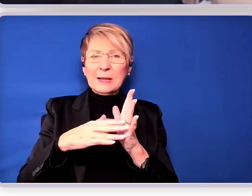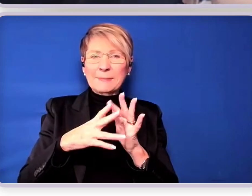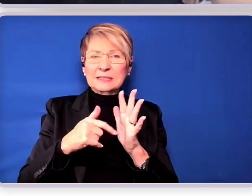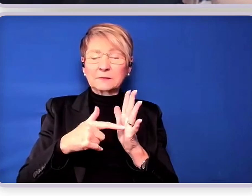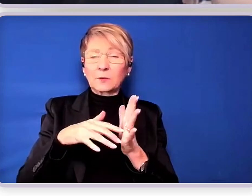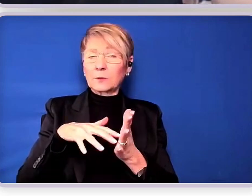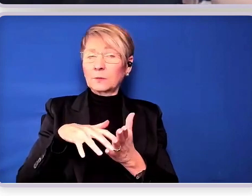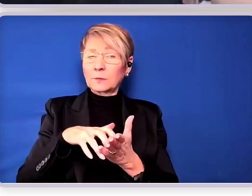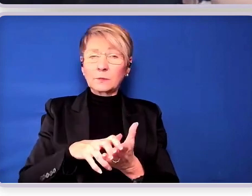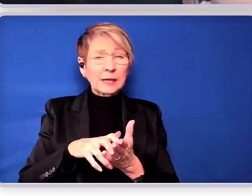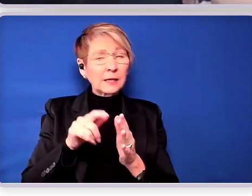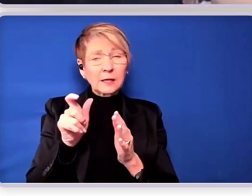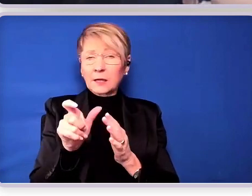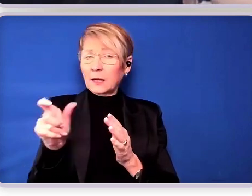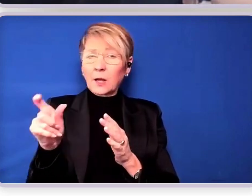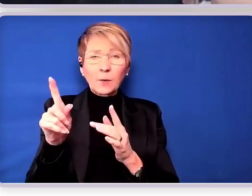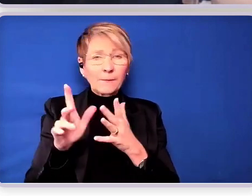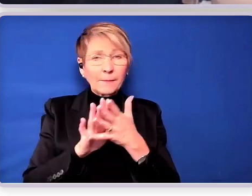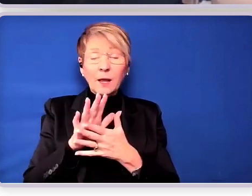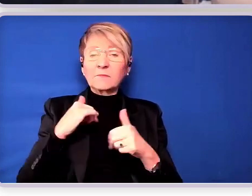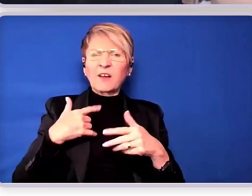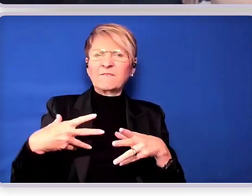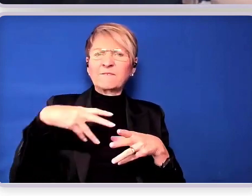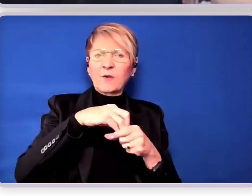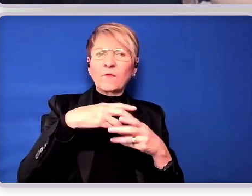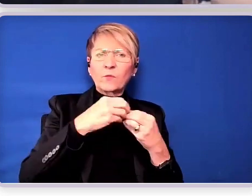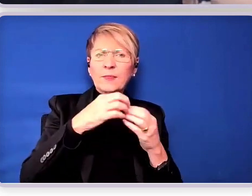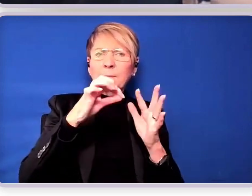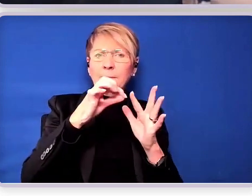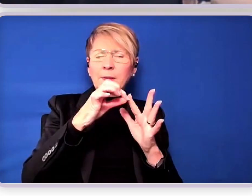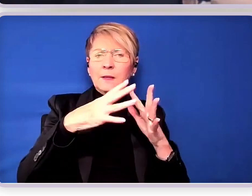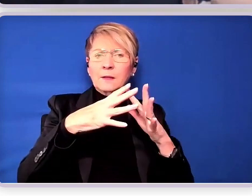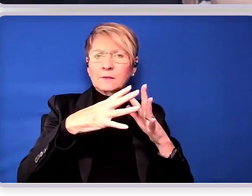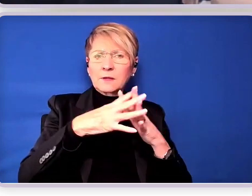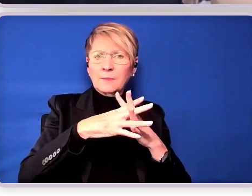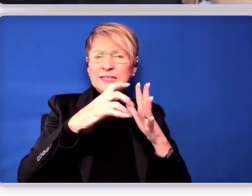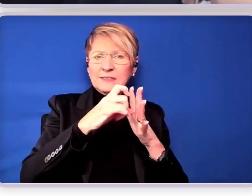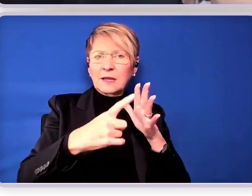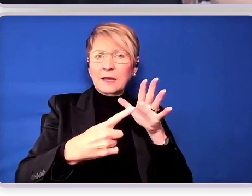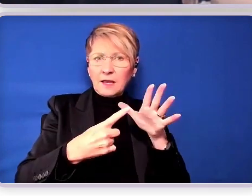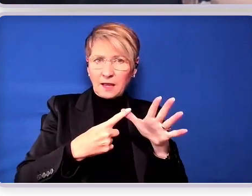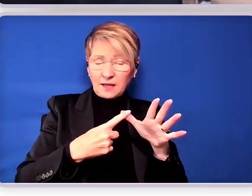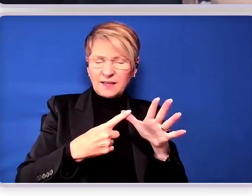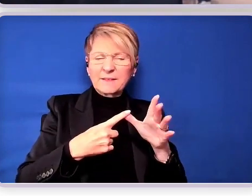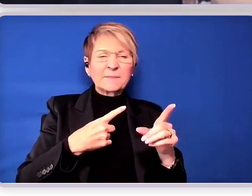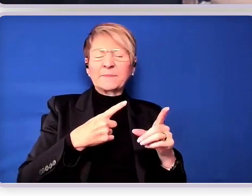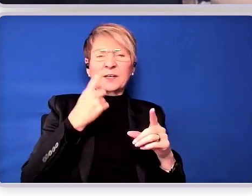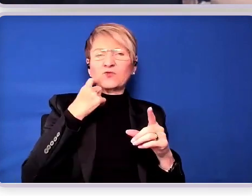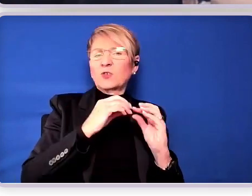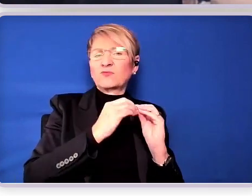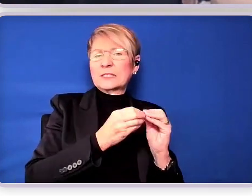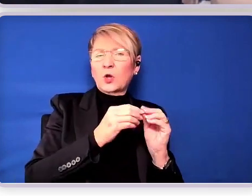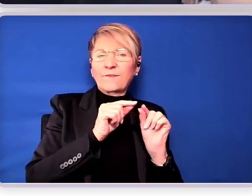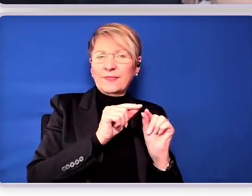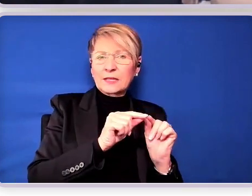campaign that we were involved in with PWDA to try and address this, but nothing's happened. The case law on